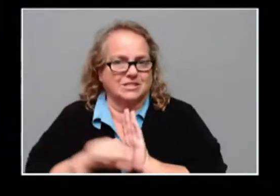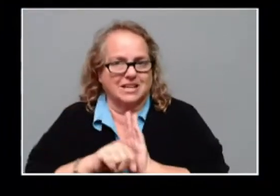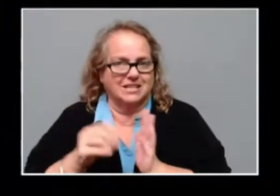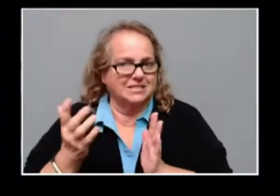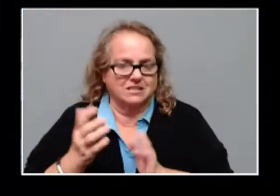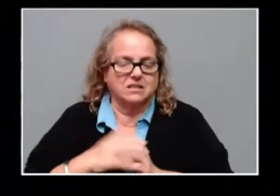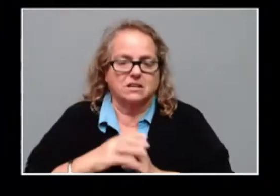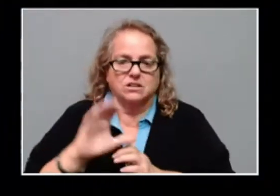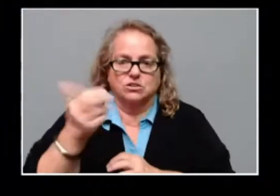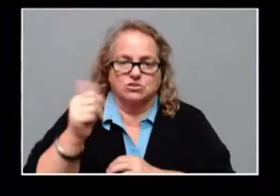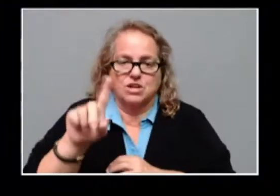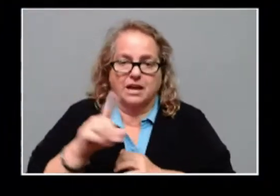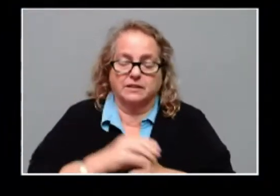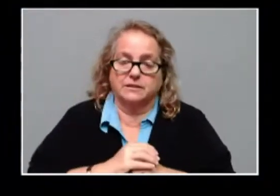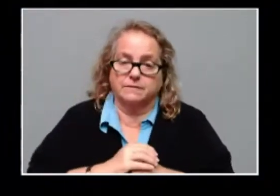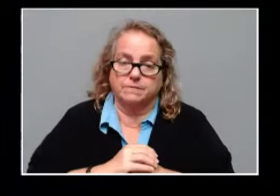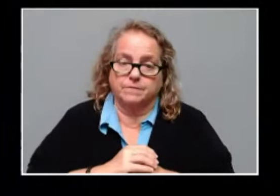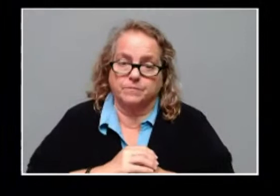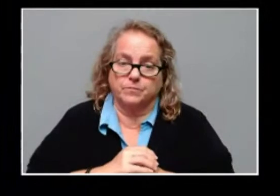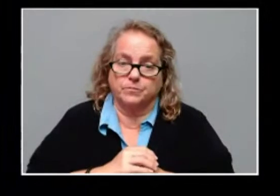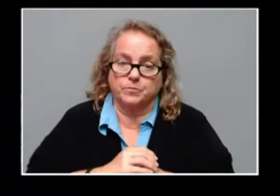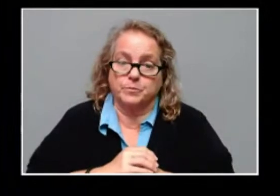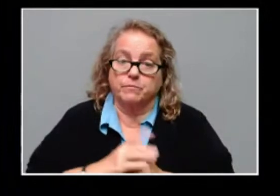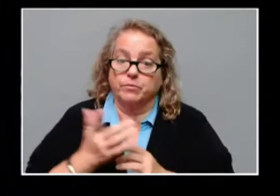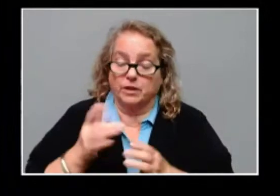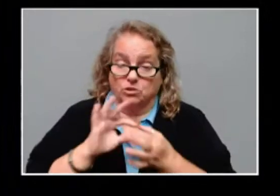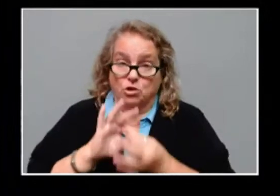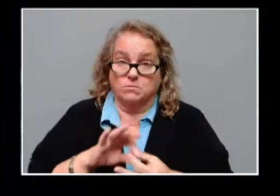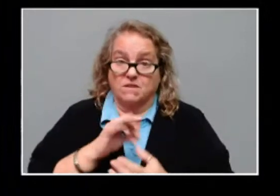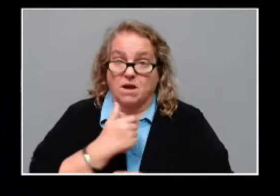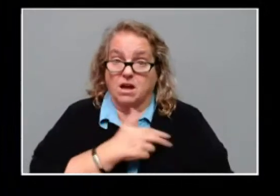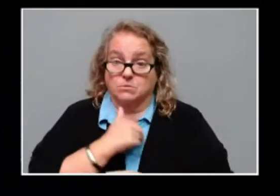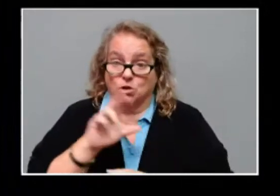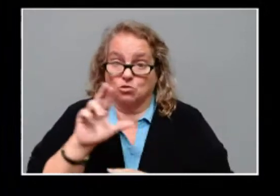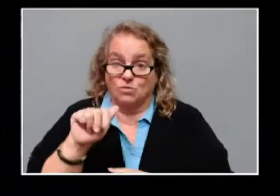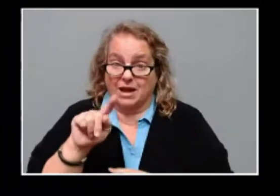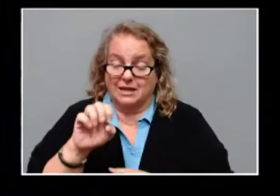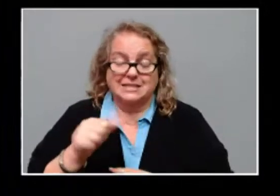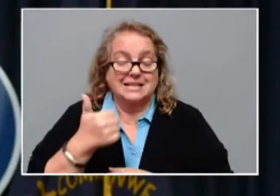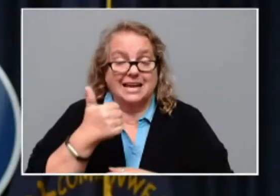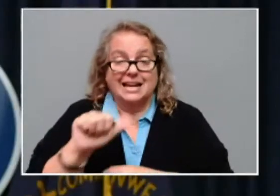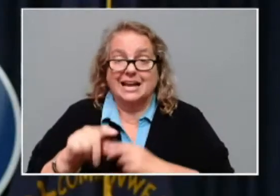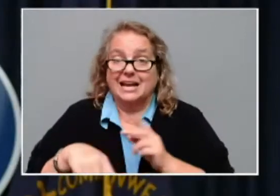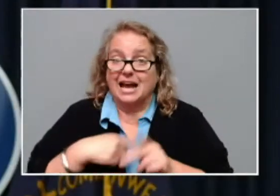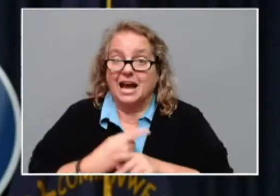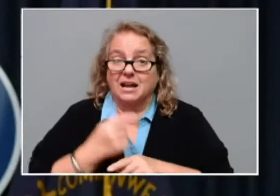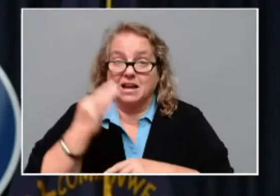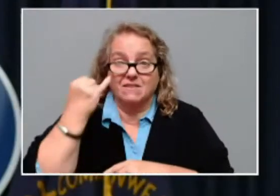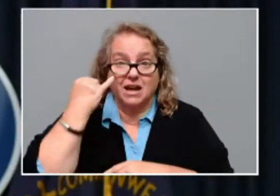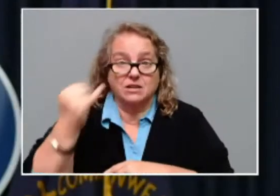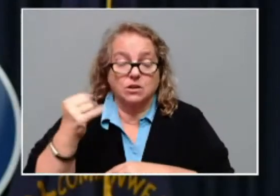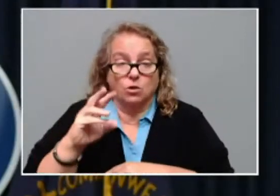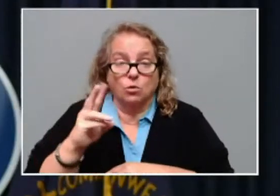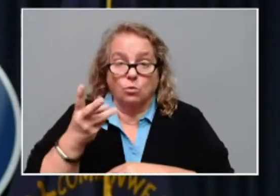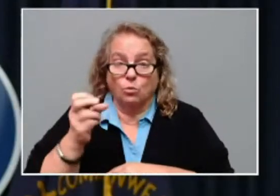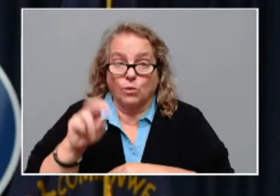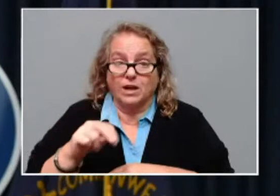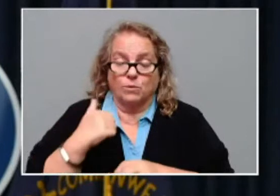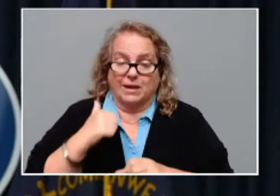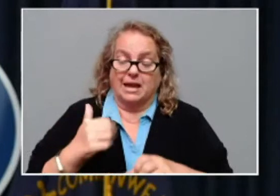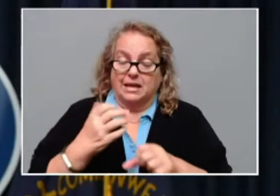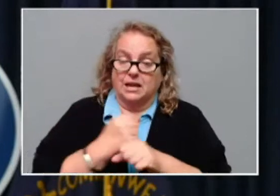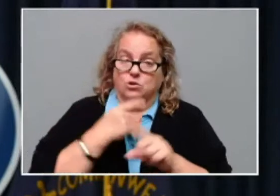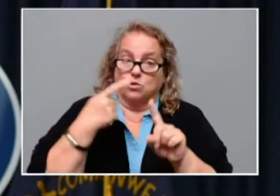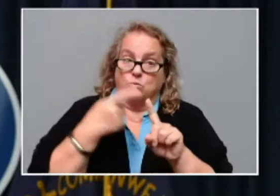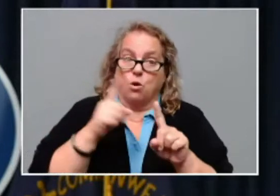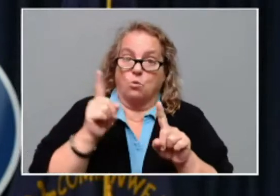of the hospital rates and things, any kind of idea of when it could get to the point where hospitals